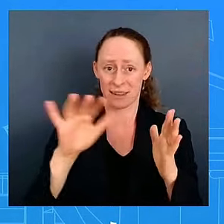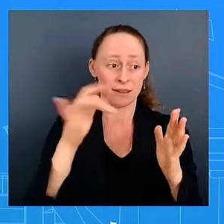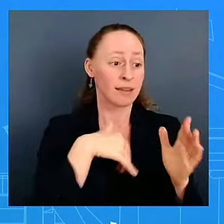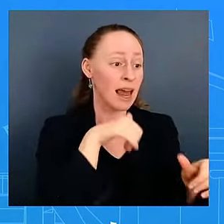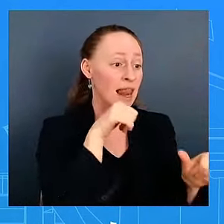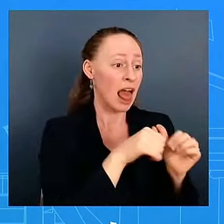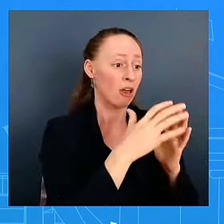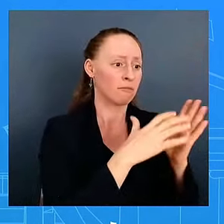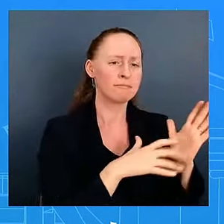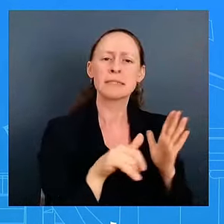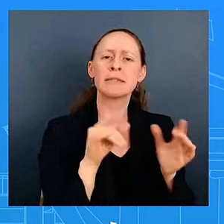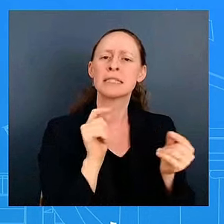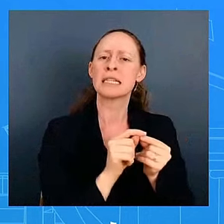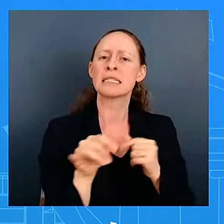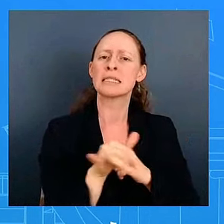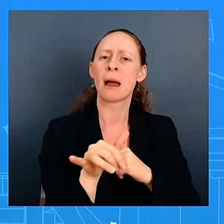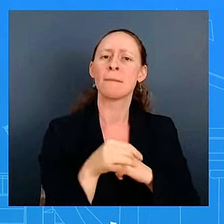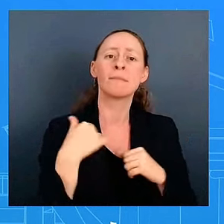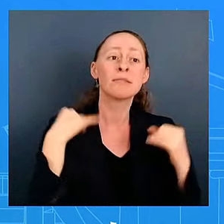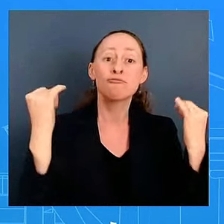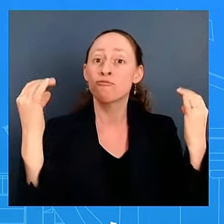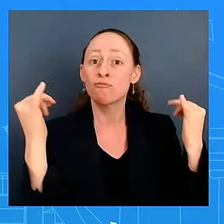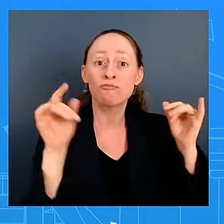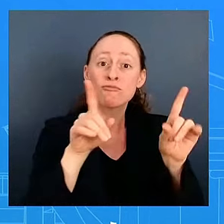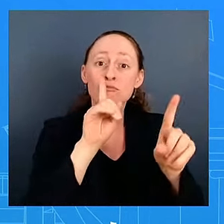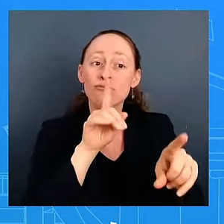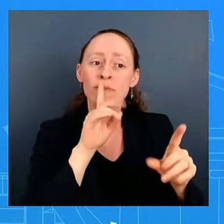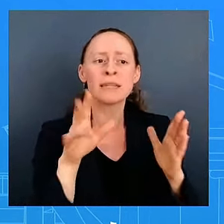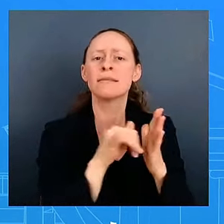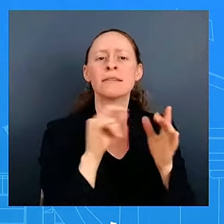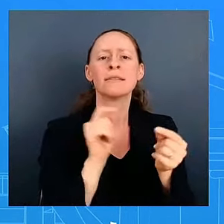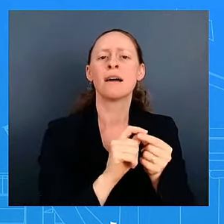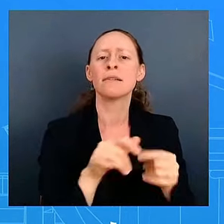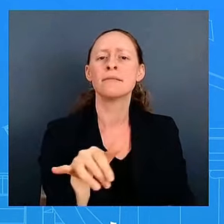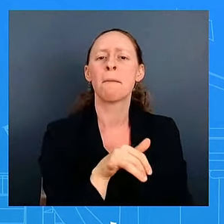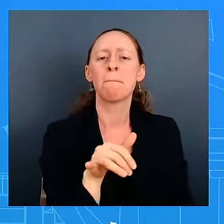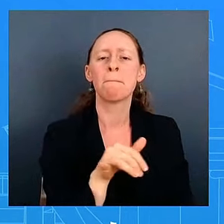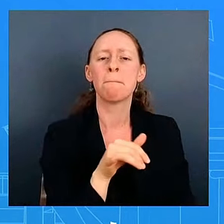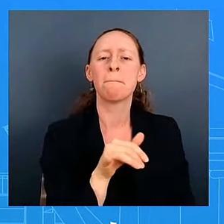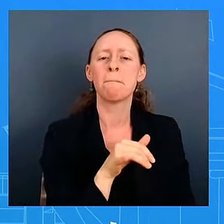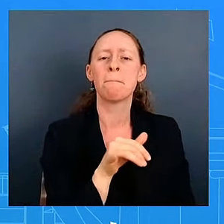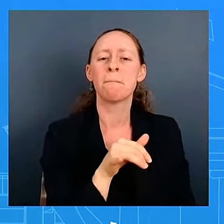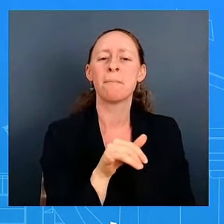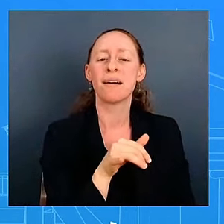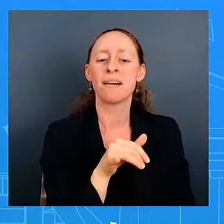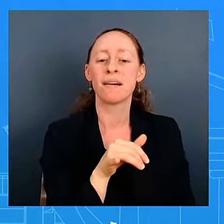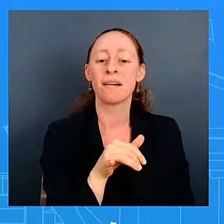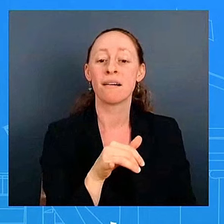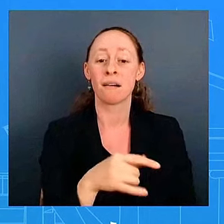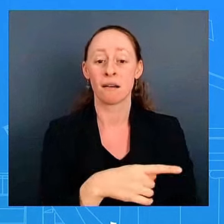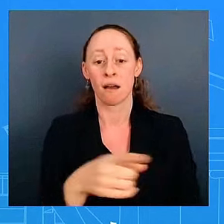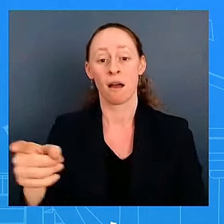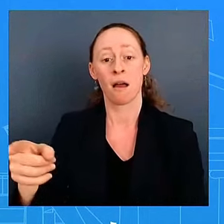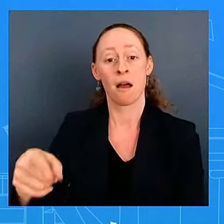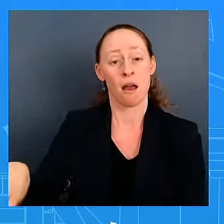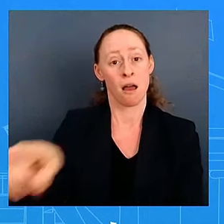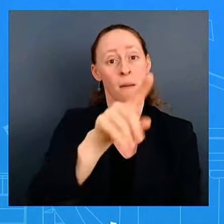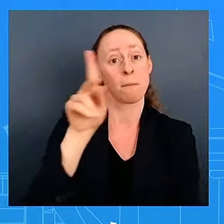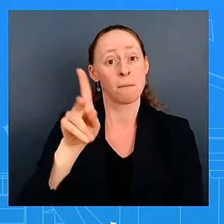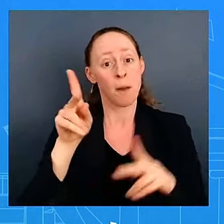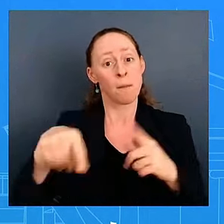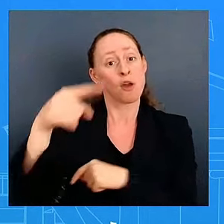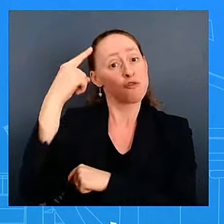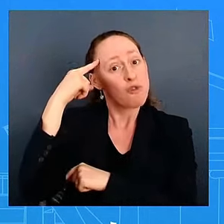and insinuated that the president had seen Dr. Kennard more than three times. I said that it was only three times that the president had